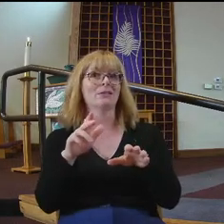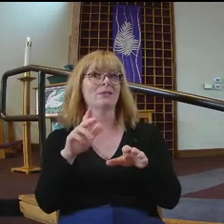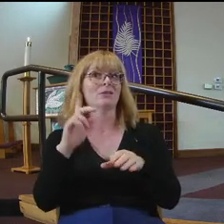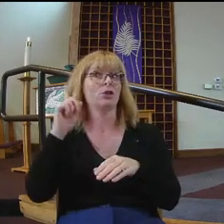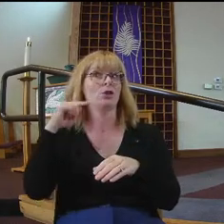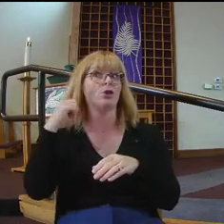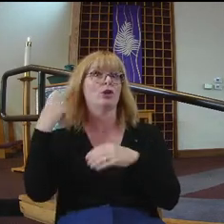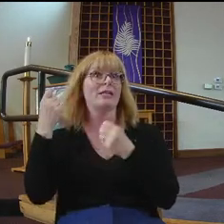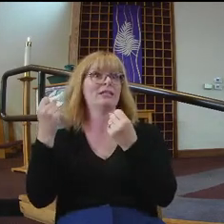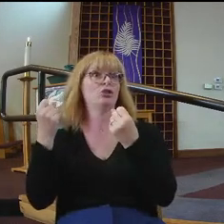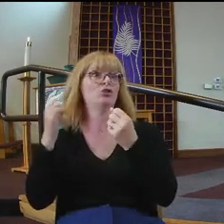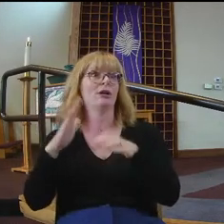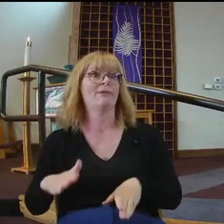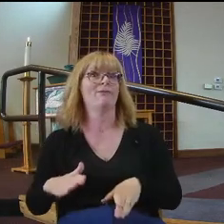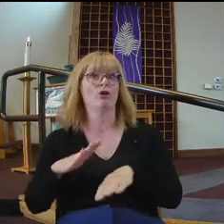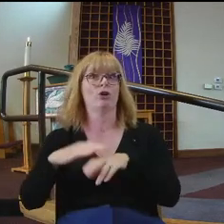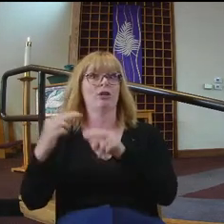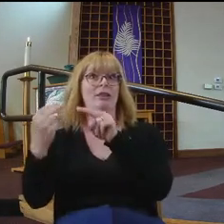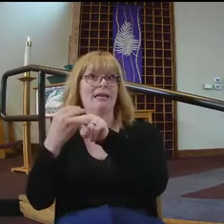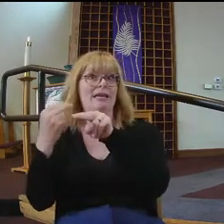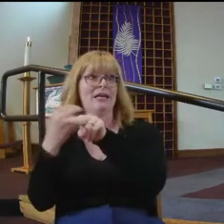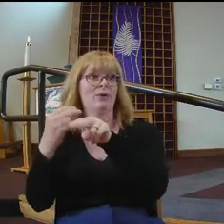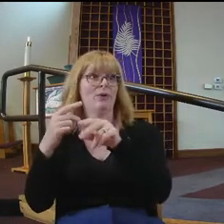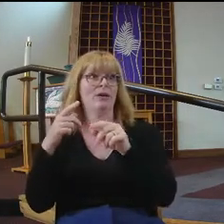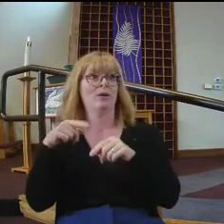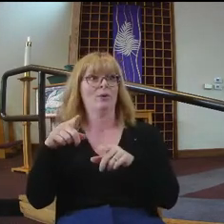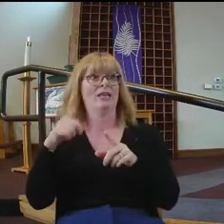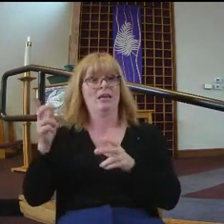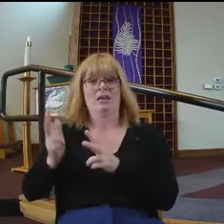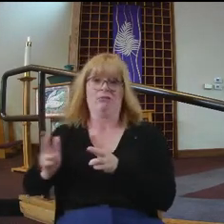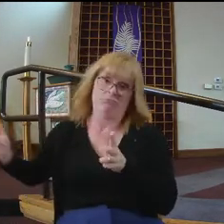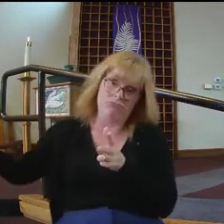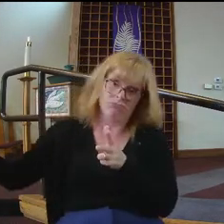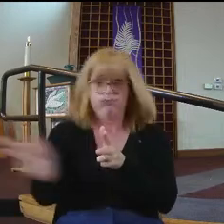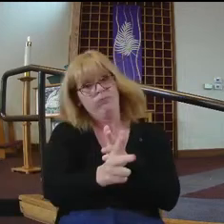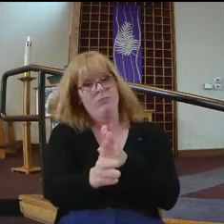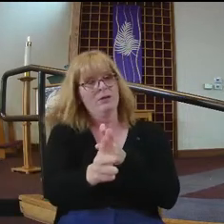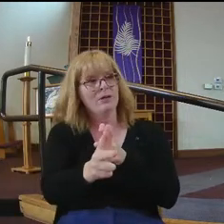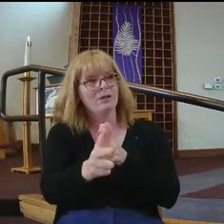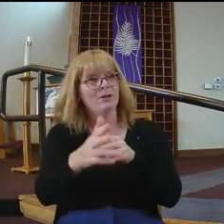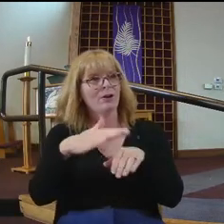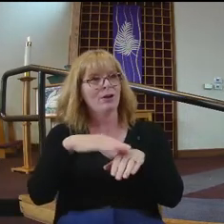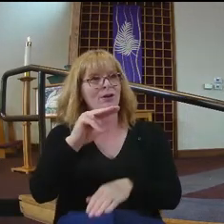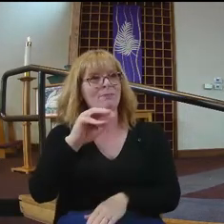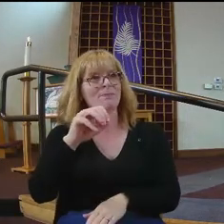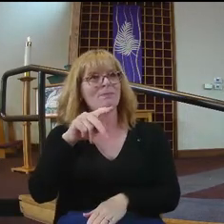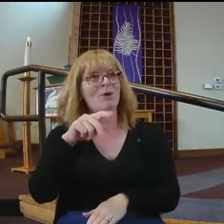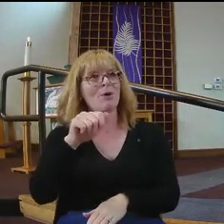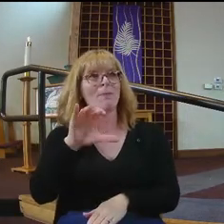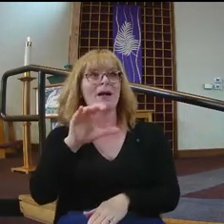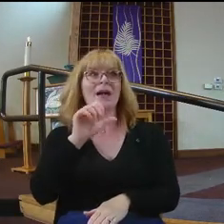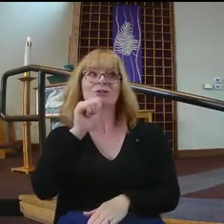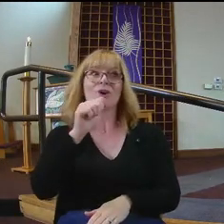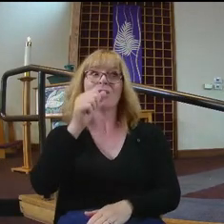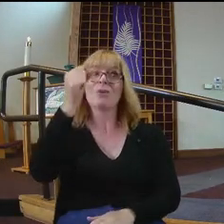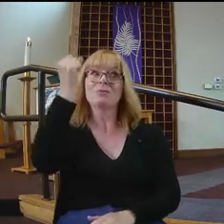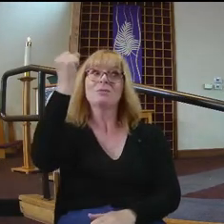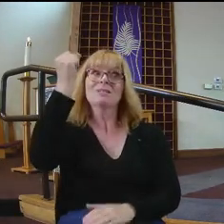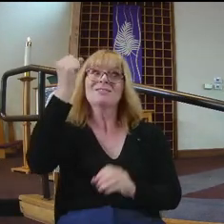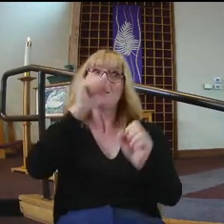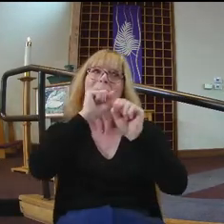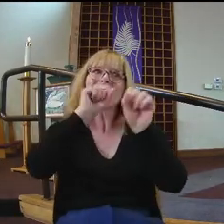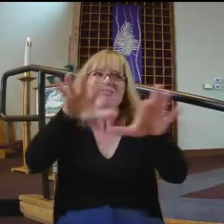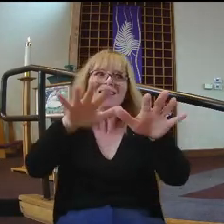Mopac. When some knucklehead swerves in on Mopac, don't just bless him out.